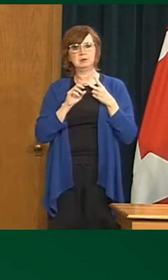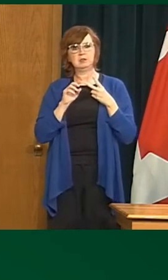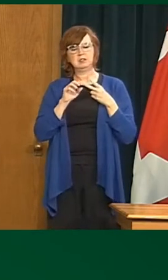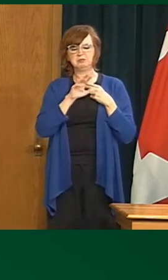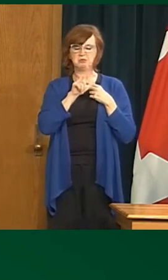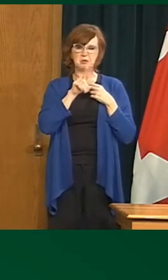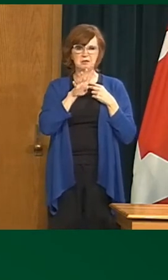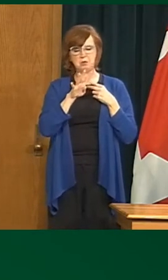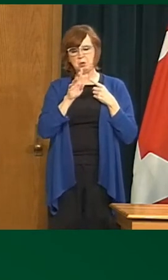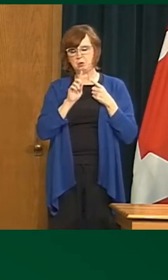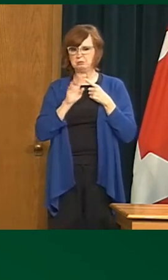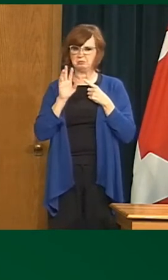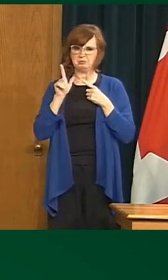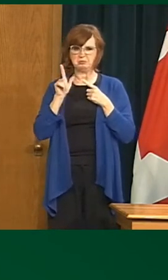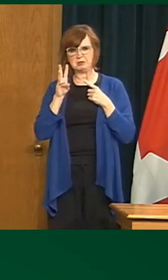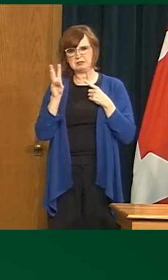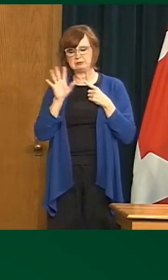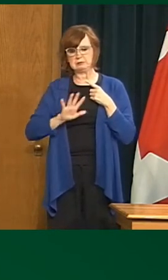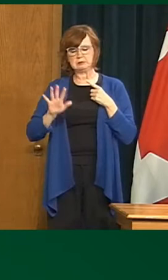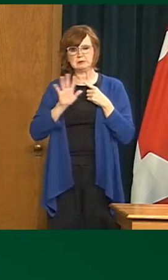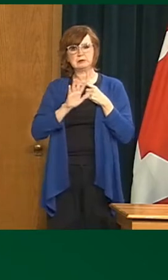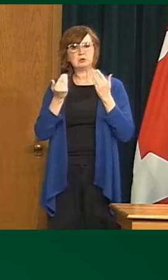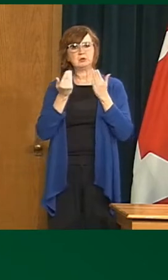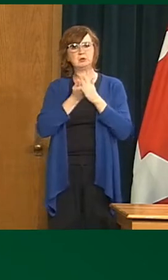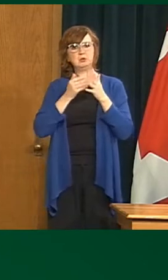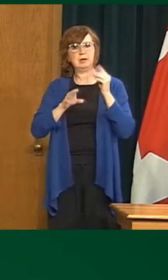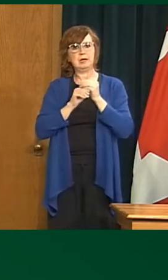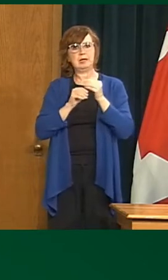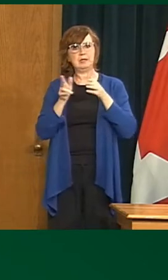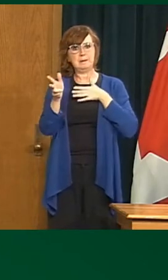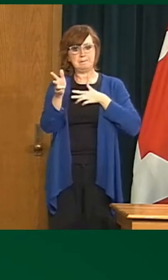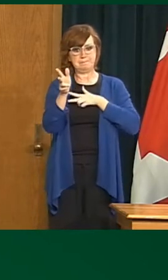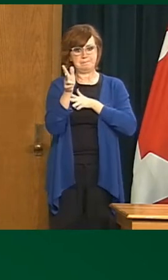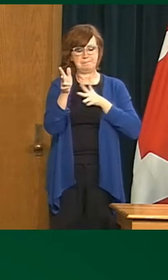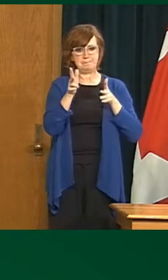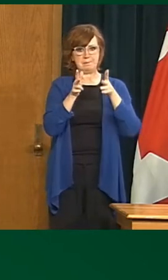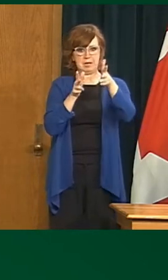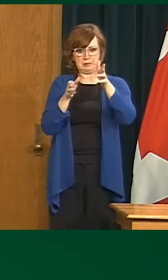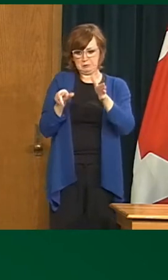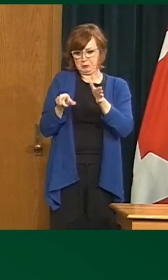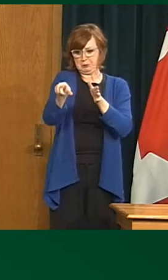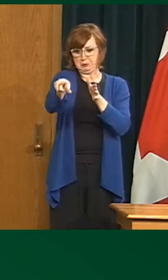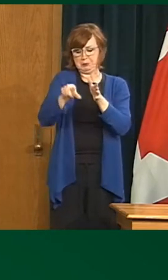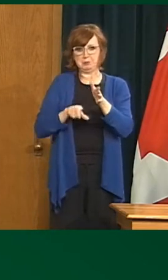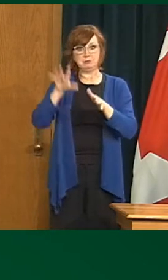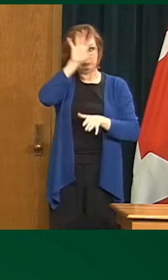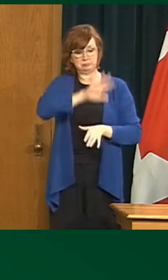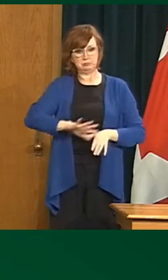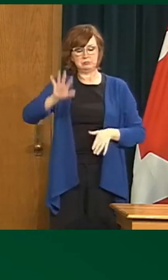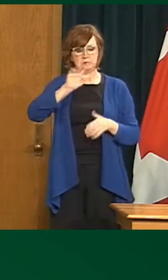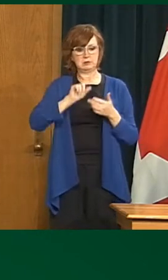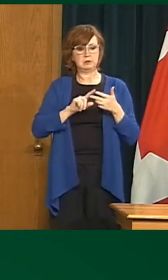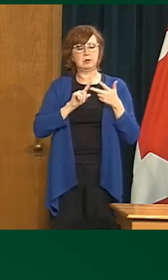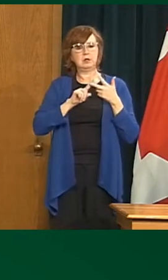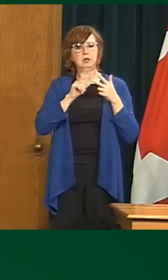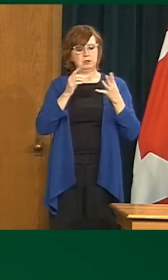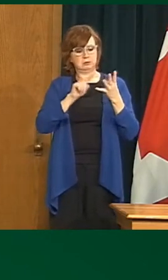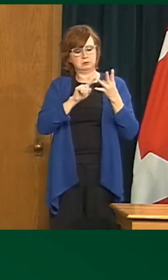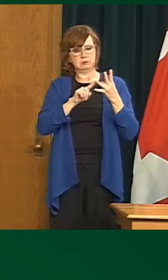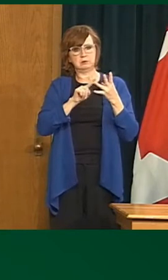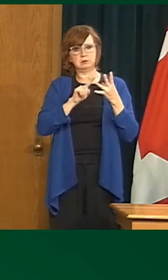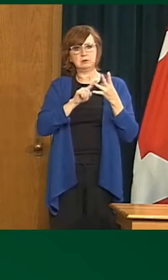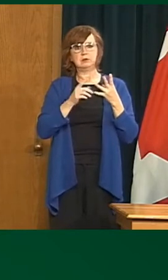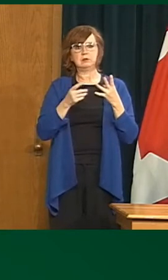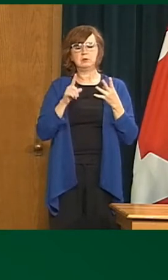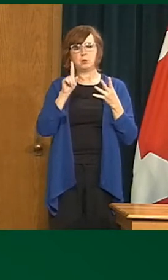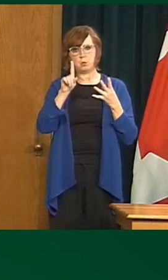to 26 new sets of highway passing lanes across the province, and rehabilitation of at least 100 RM roads when combined